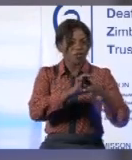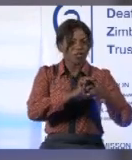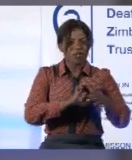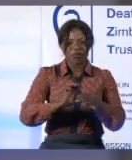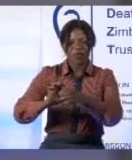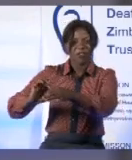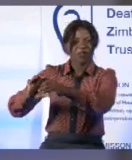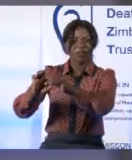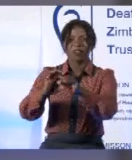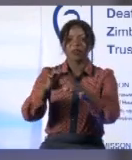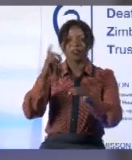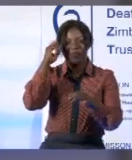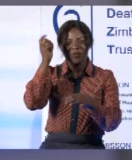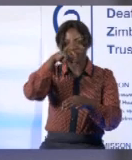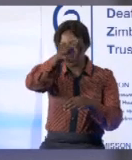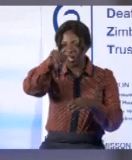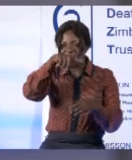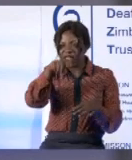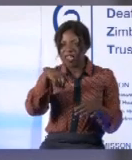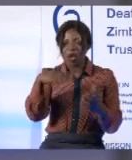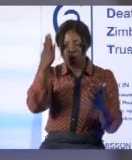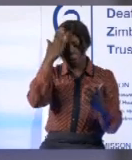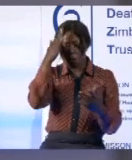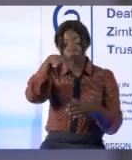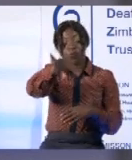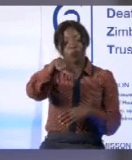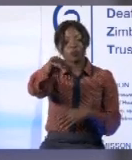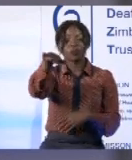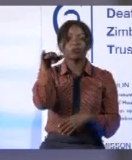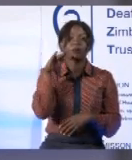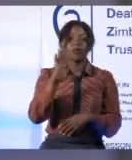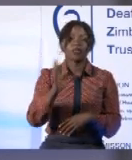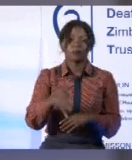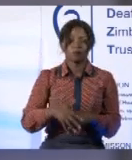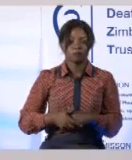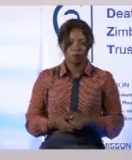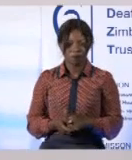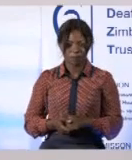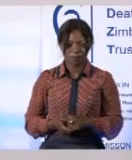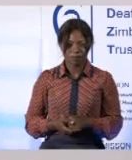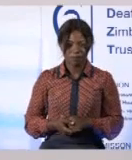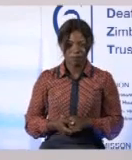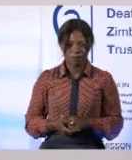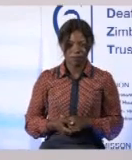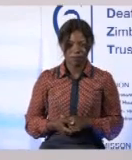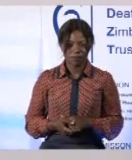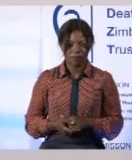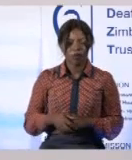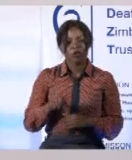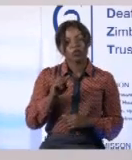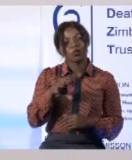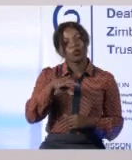this area. There are a lot of them around the country. And your story, Kendrick, is it just the one